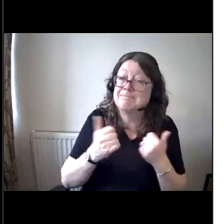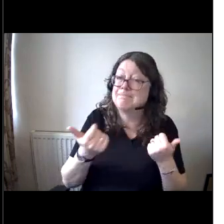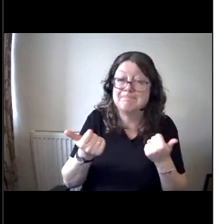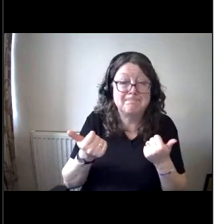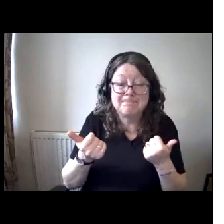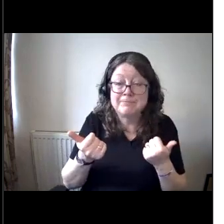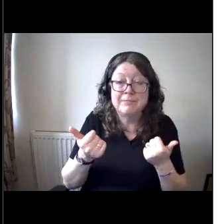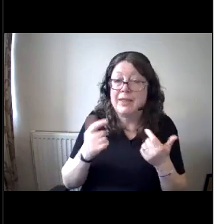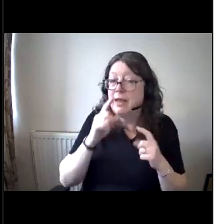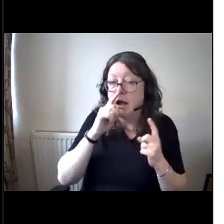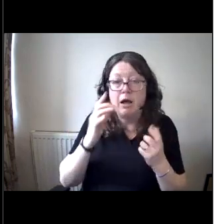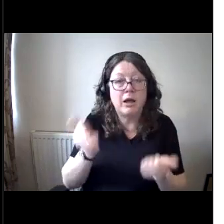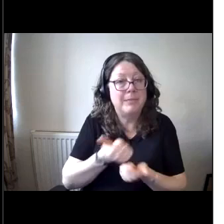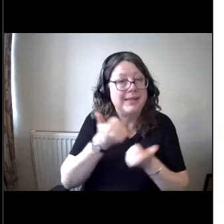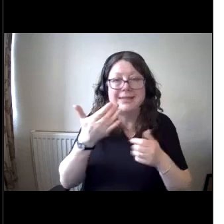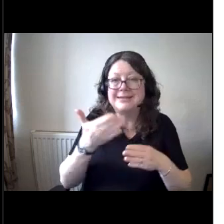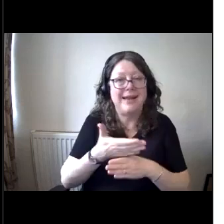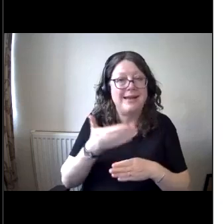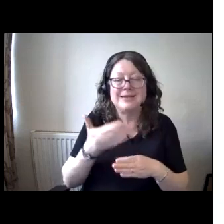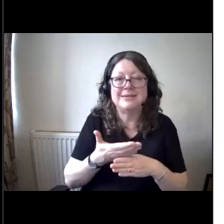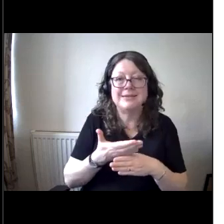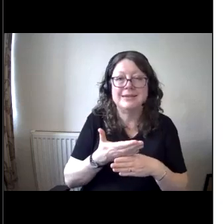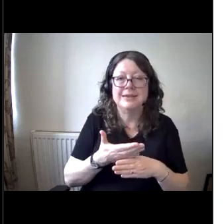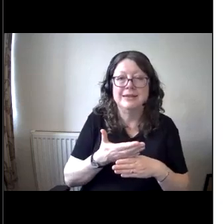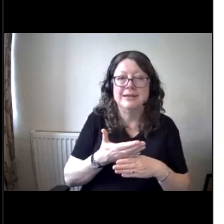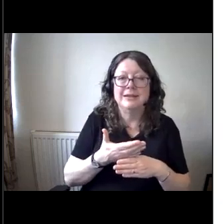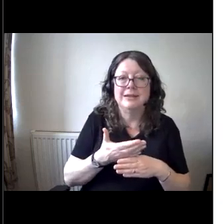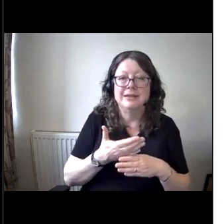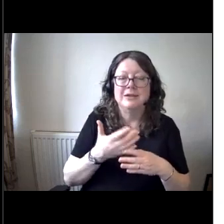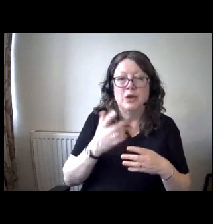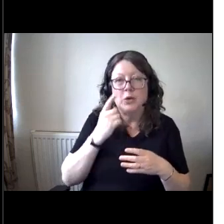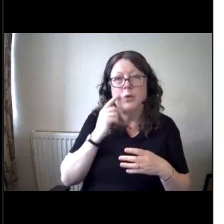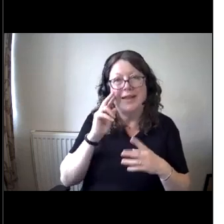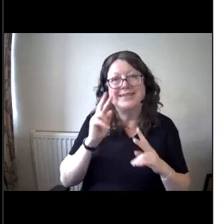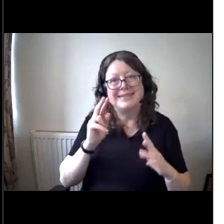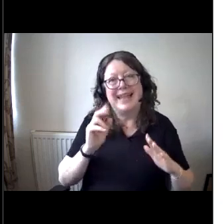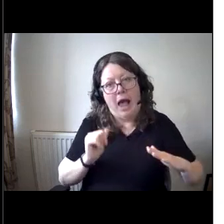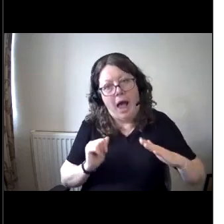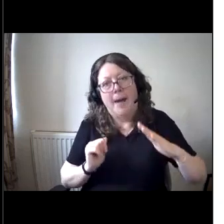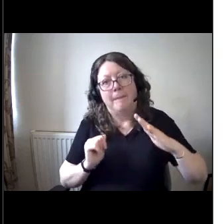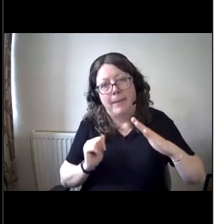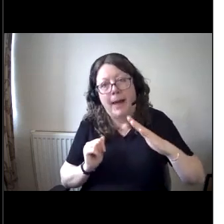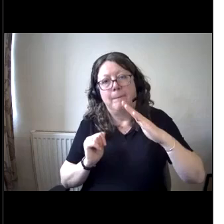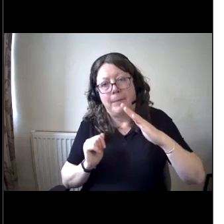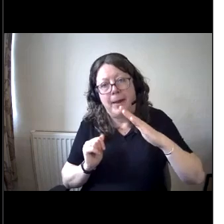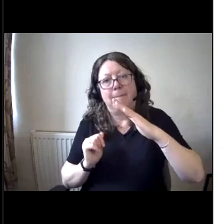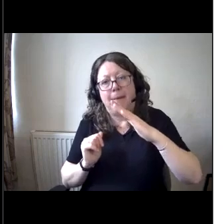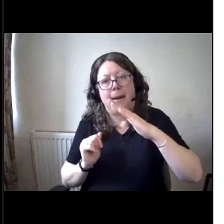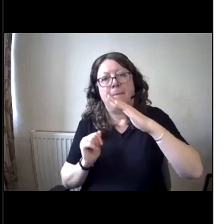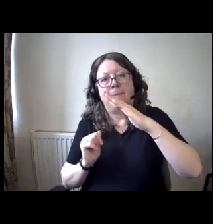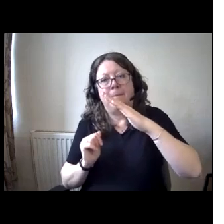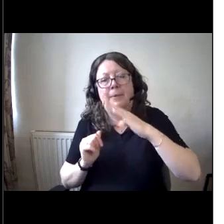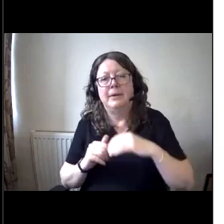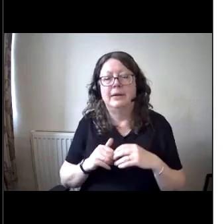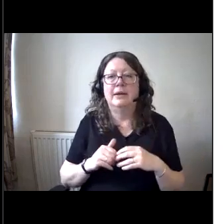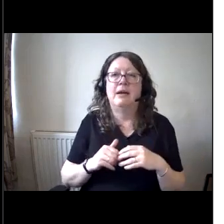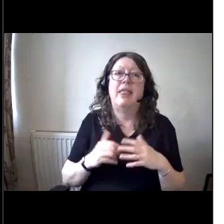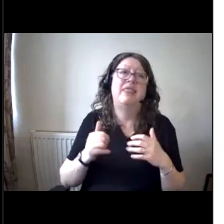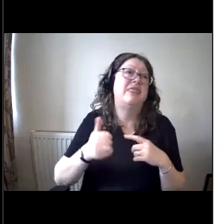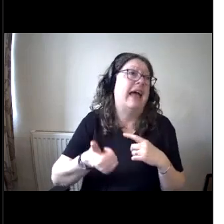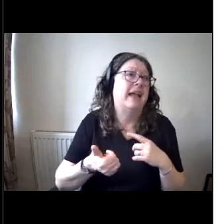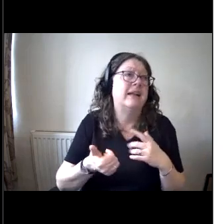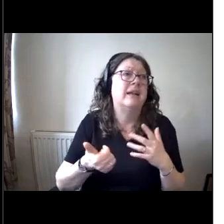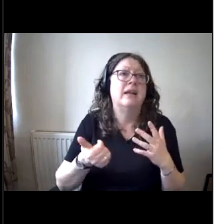that task. So for some of our young people, again, you can see them why they would move up that curve. Then we might see some challenges